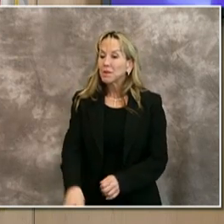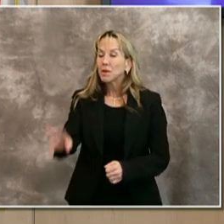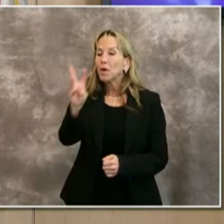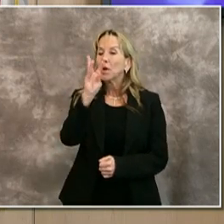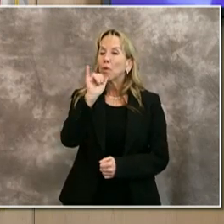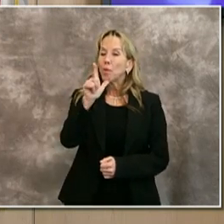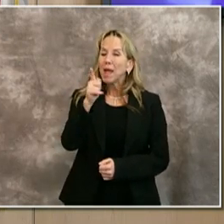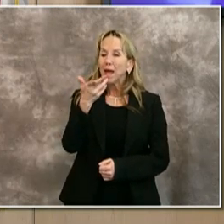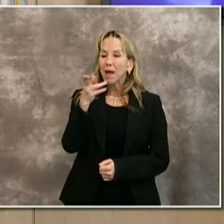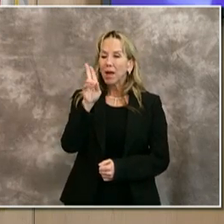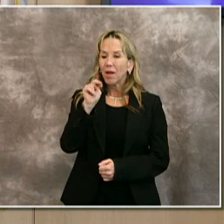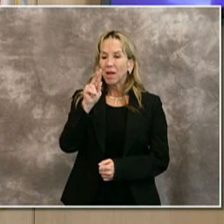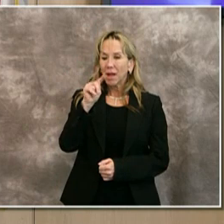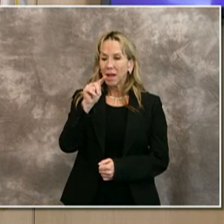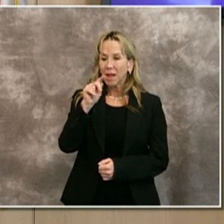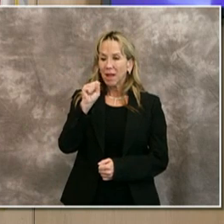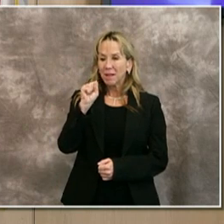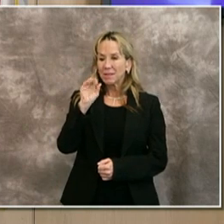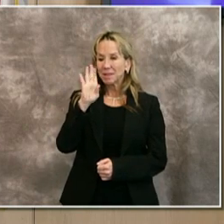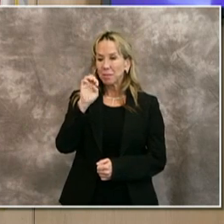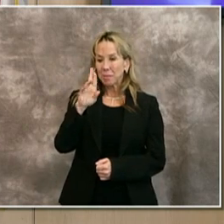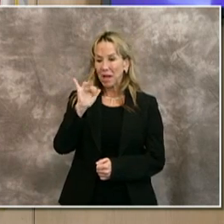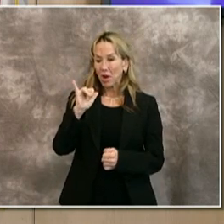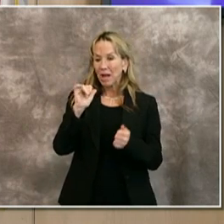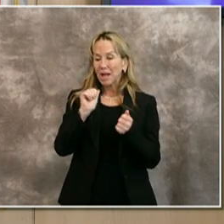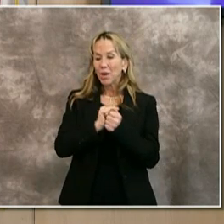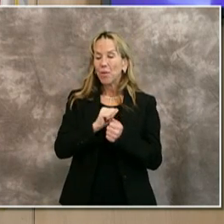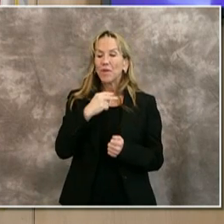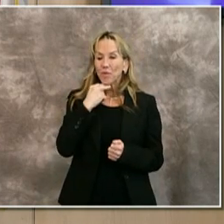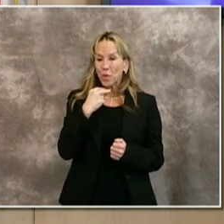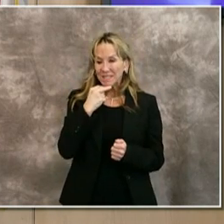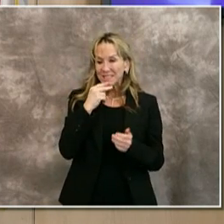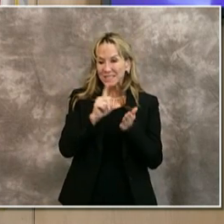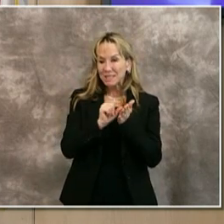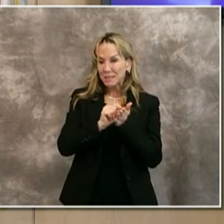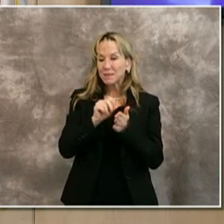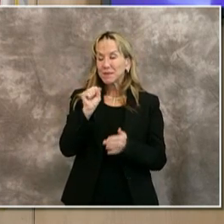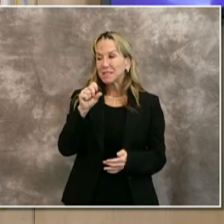Will Huntsberry with Voice of San Diego. Please state your question.